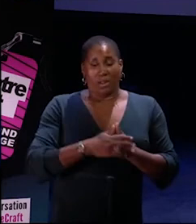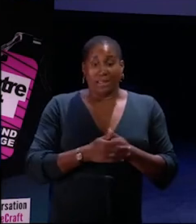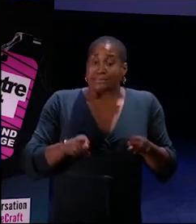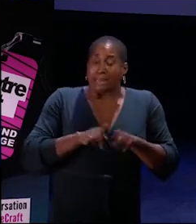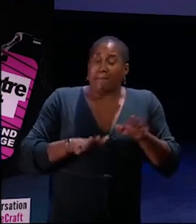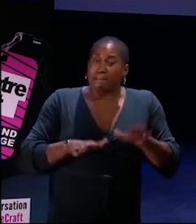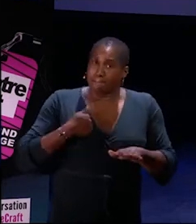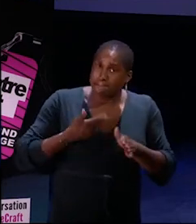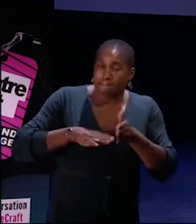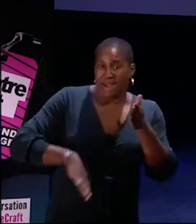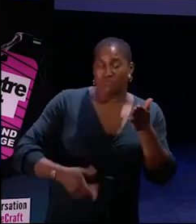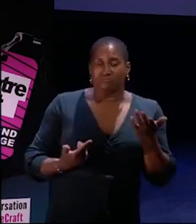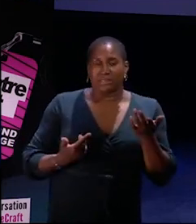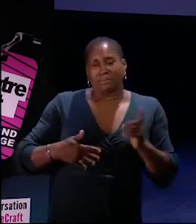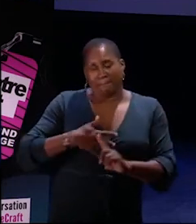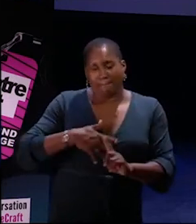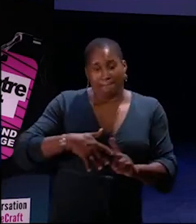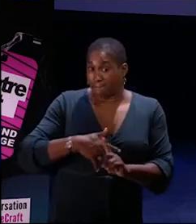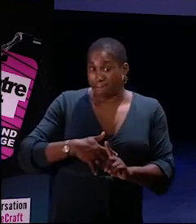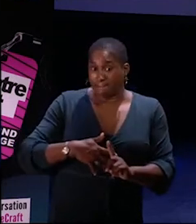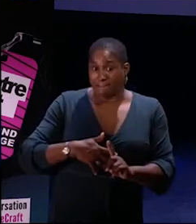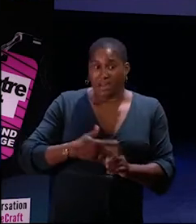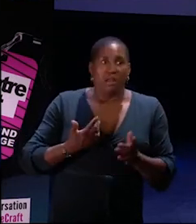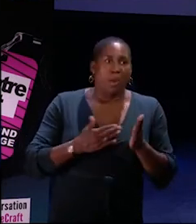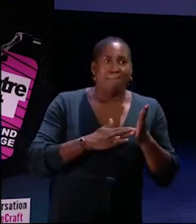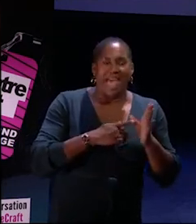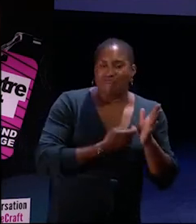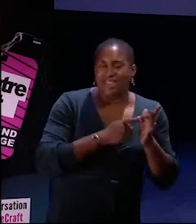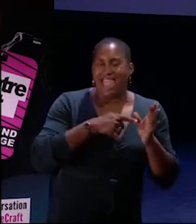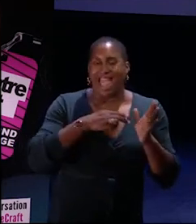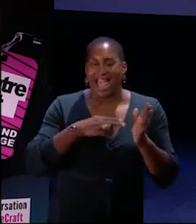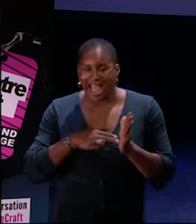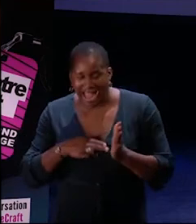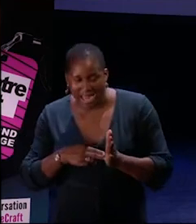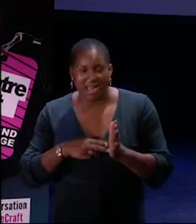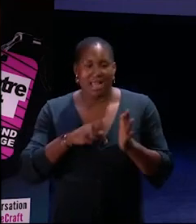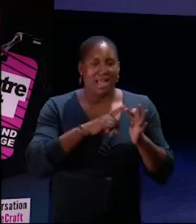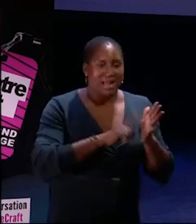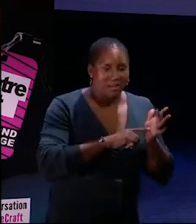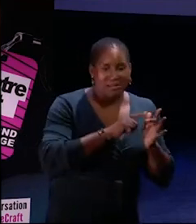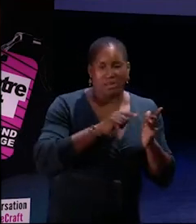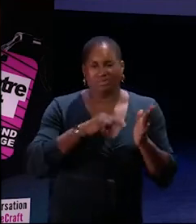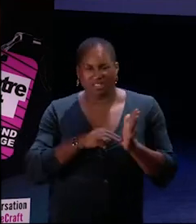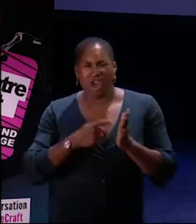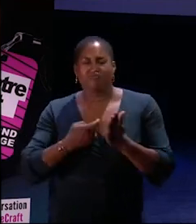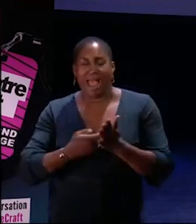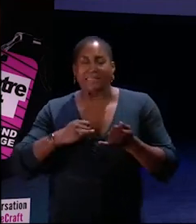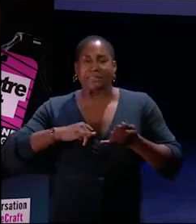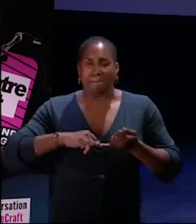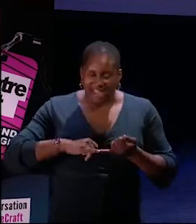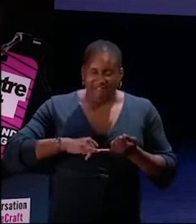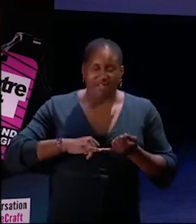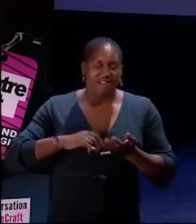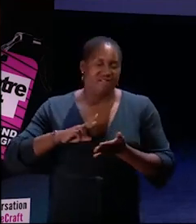out to be doing the sort of work they're doing now. So people like Marianne Elliott and Ray Smith and Vicky Mortimer, designers and